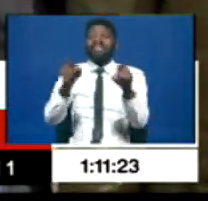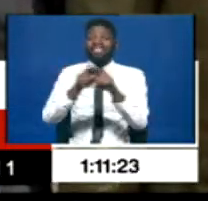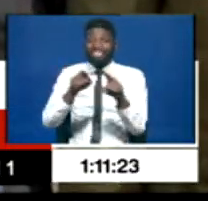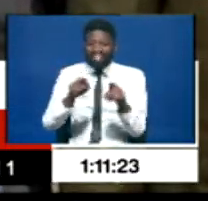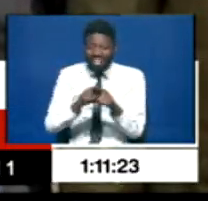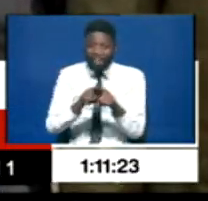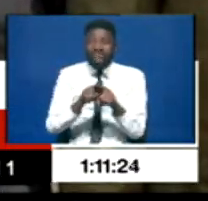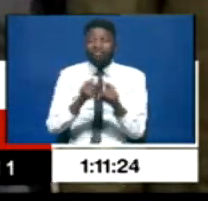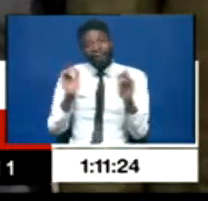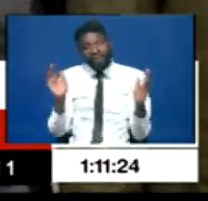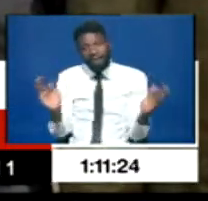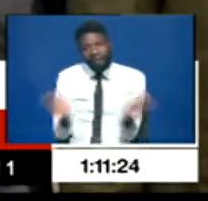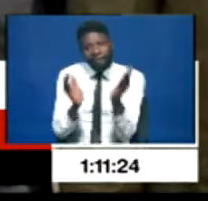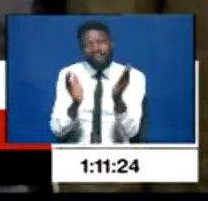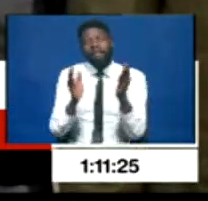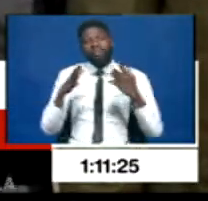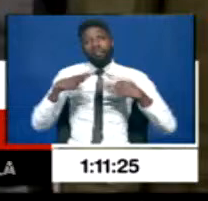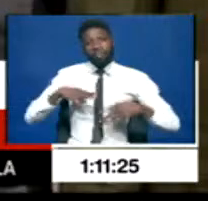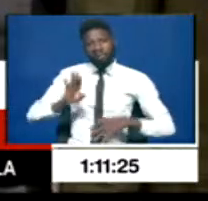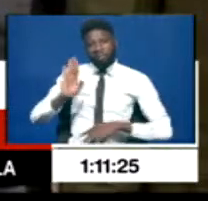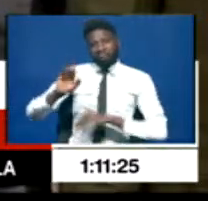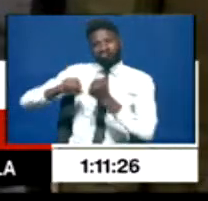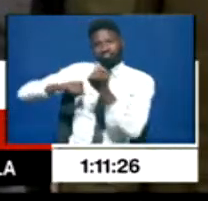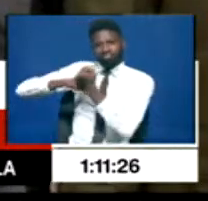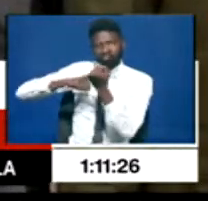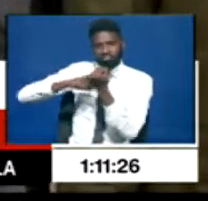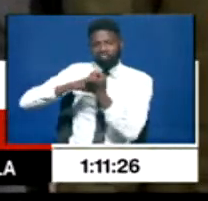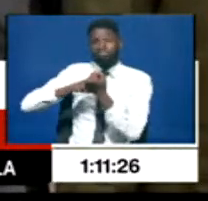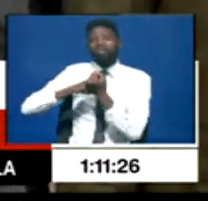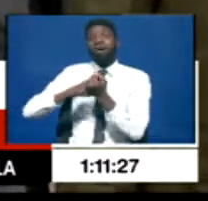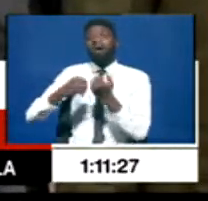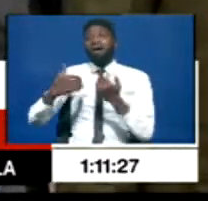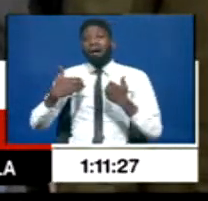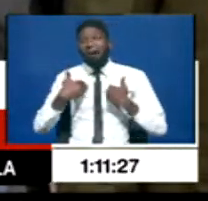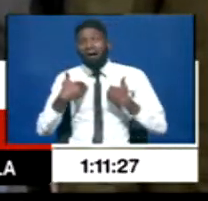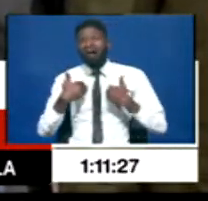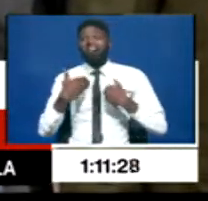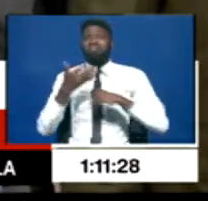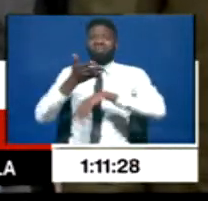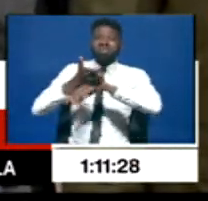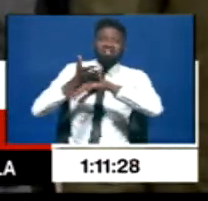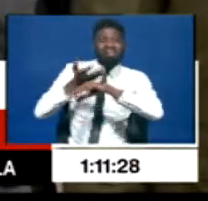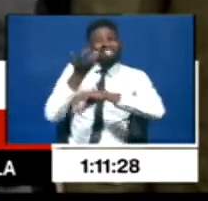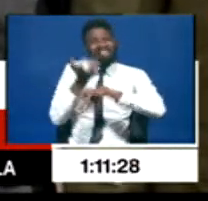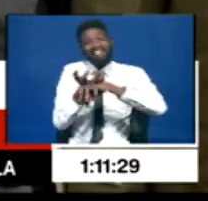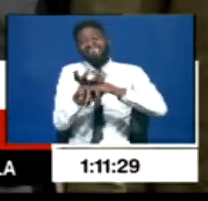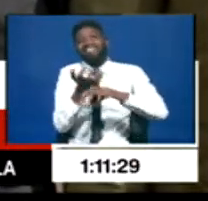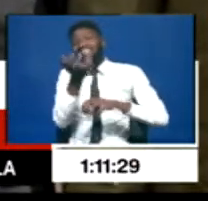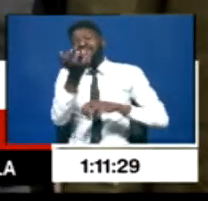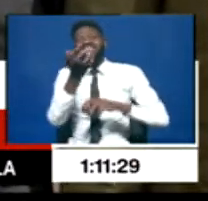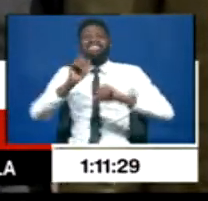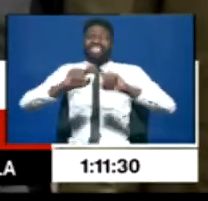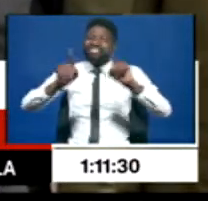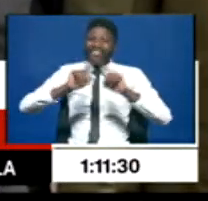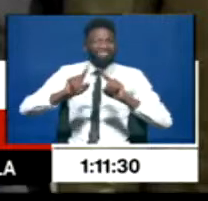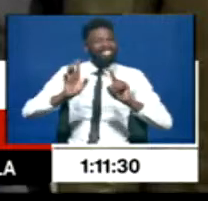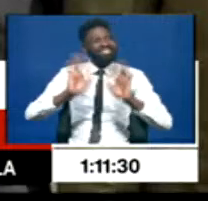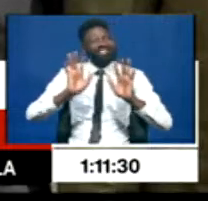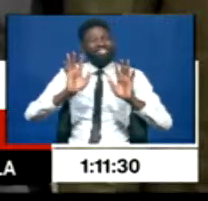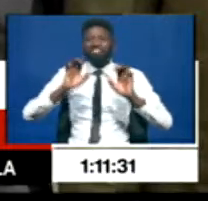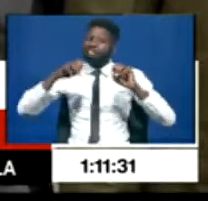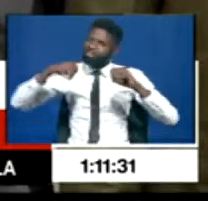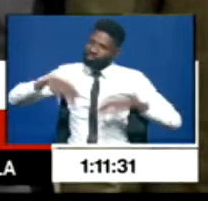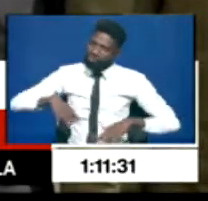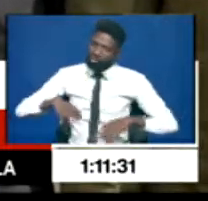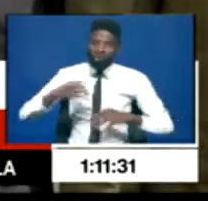their supporters not to carry weapons during their campaign meetings, so that we can have a campaign that is